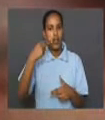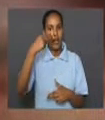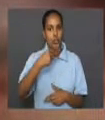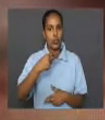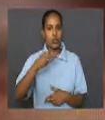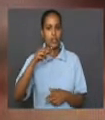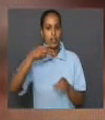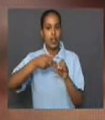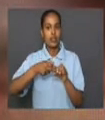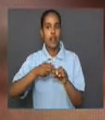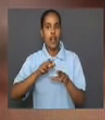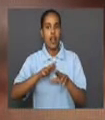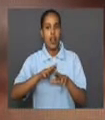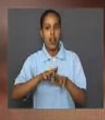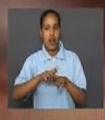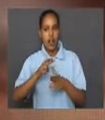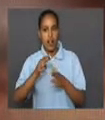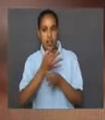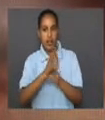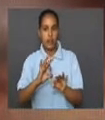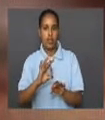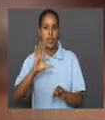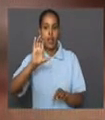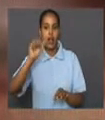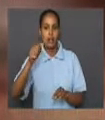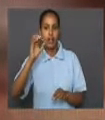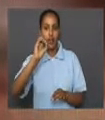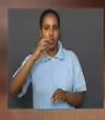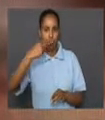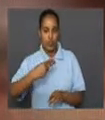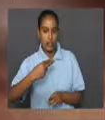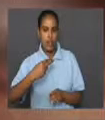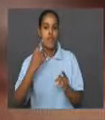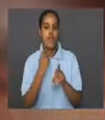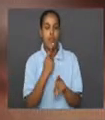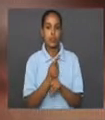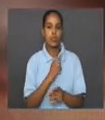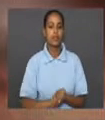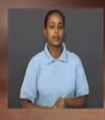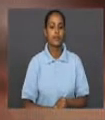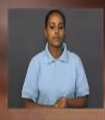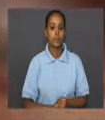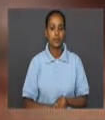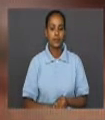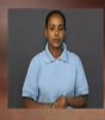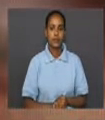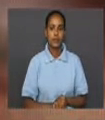hydrogen gas is liberated and calcium hydroxide forms.